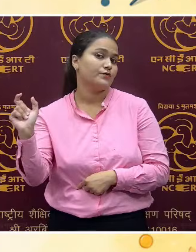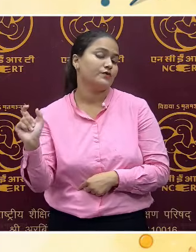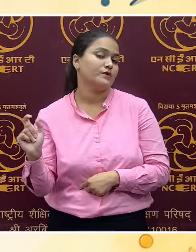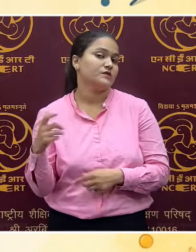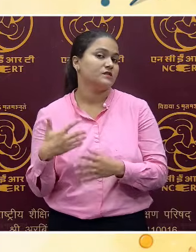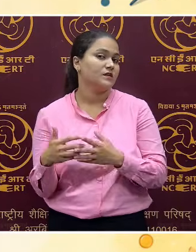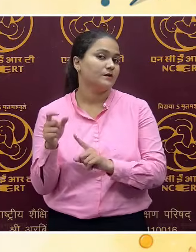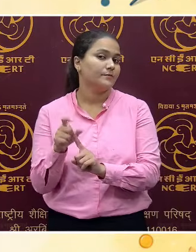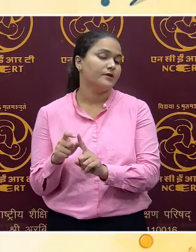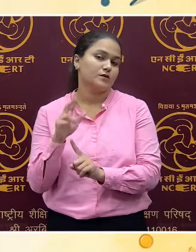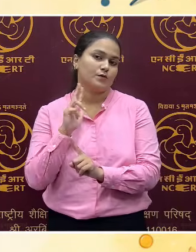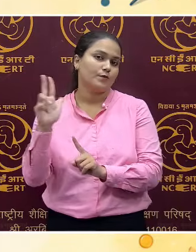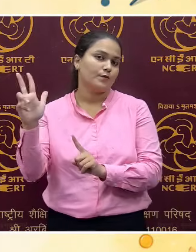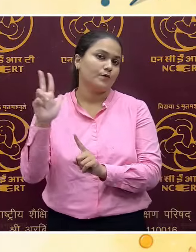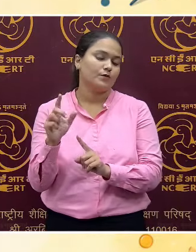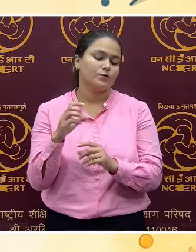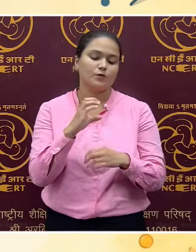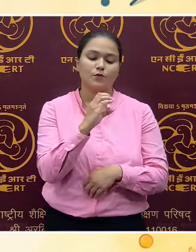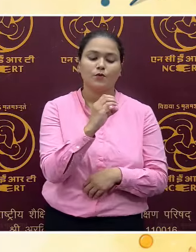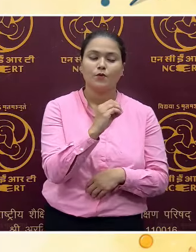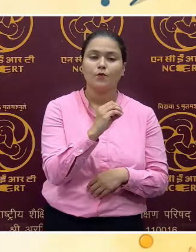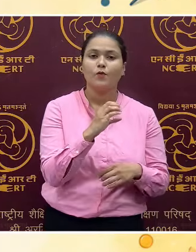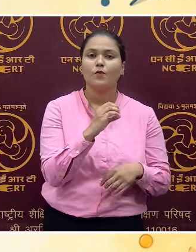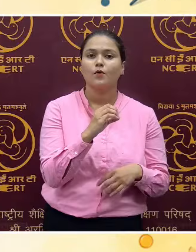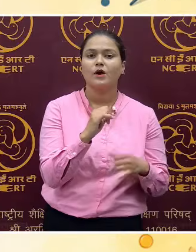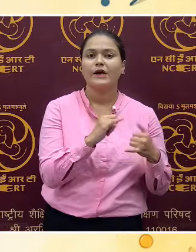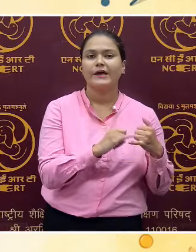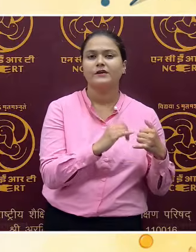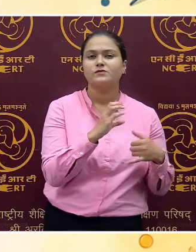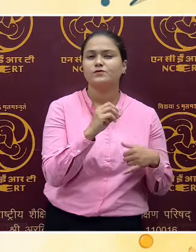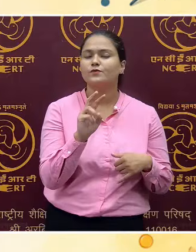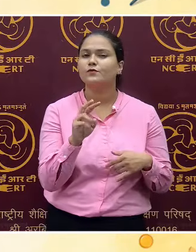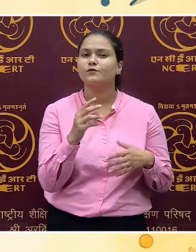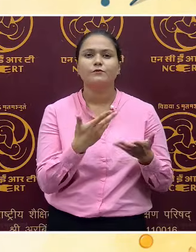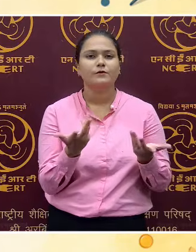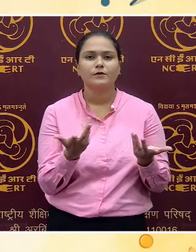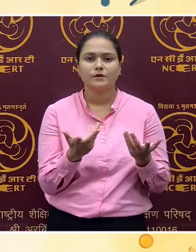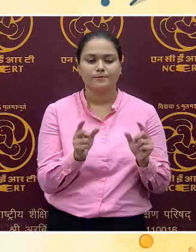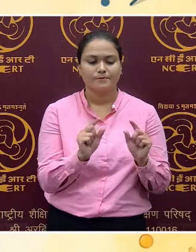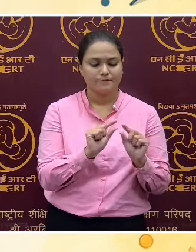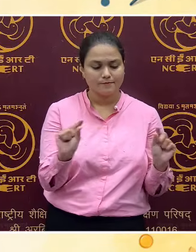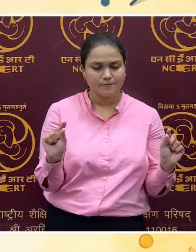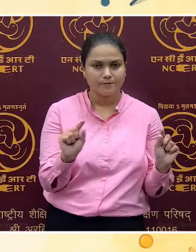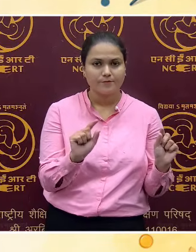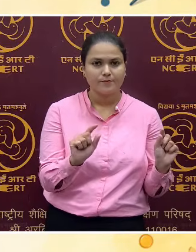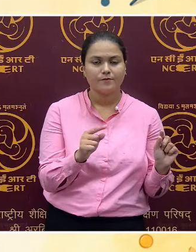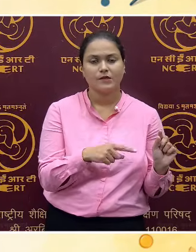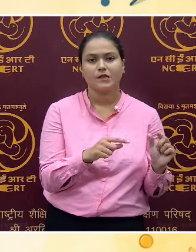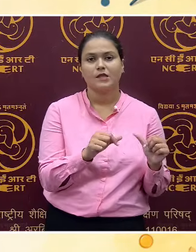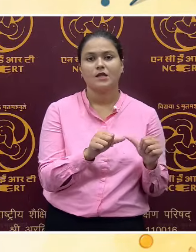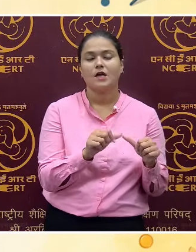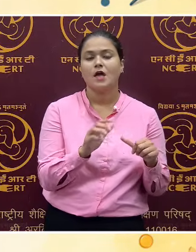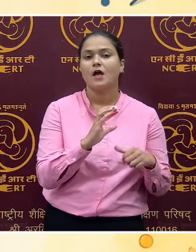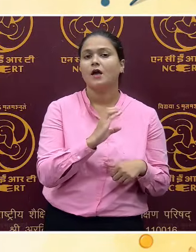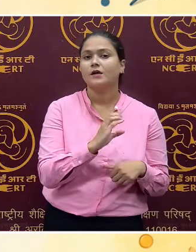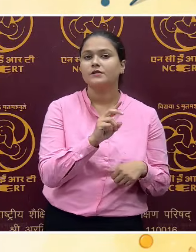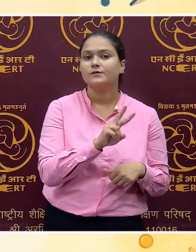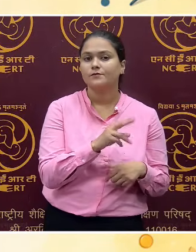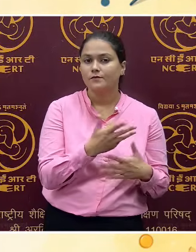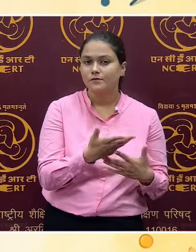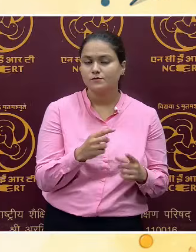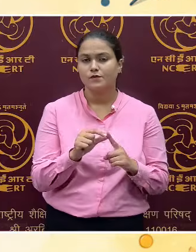So, the object of this passive voice sentence will become subject of the active voice, which will be his